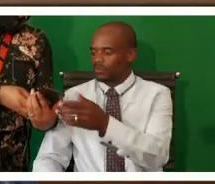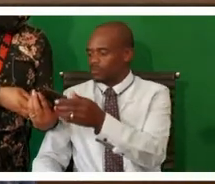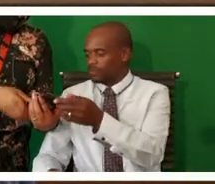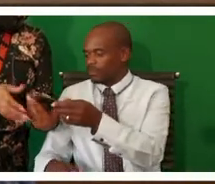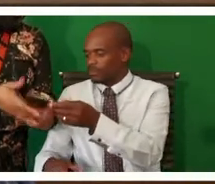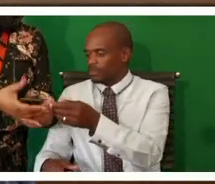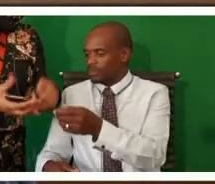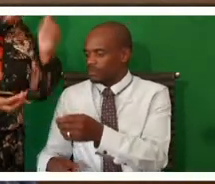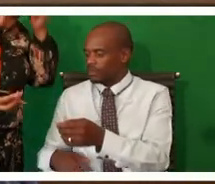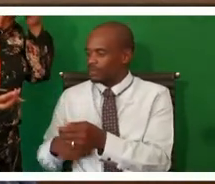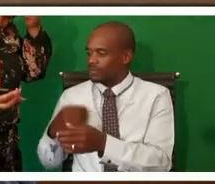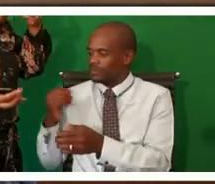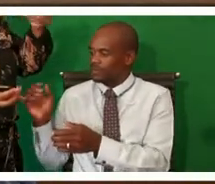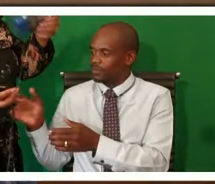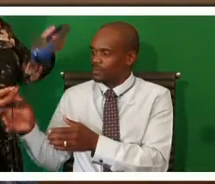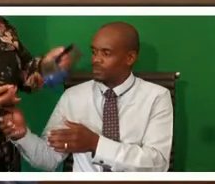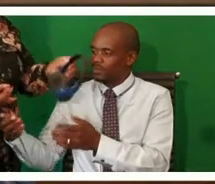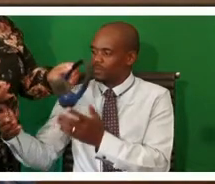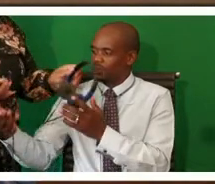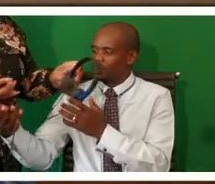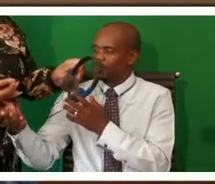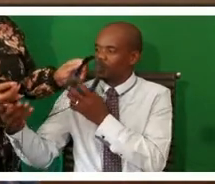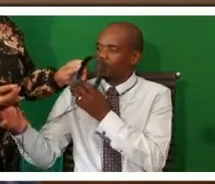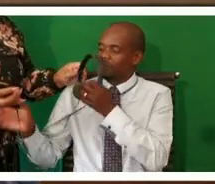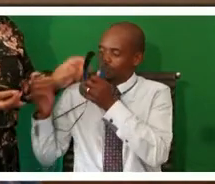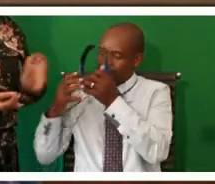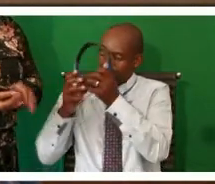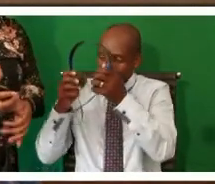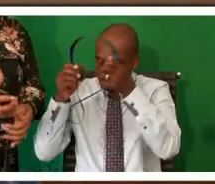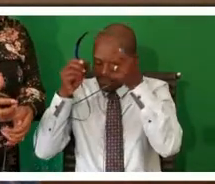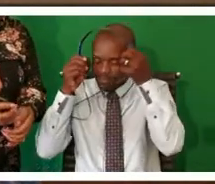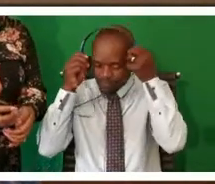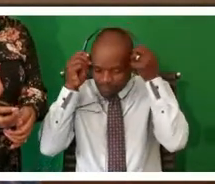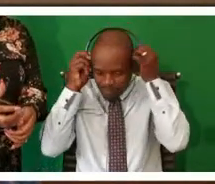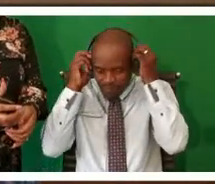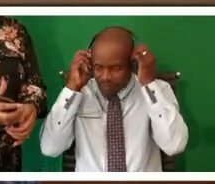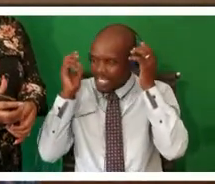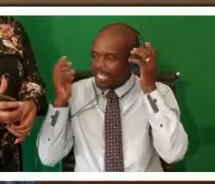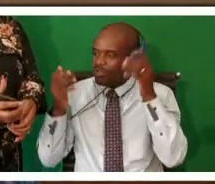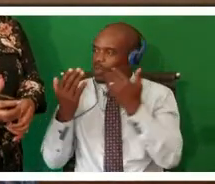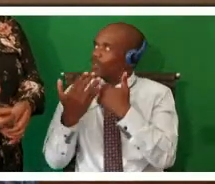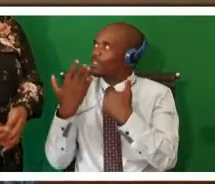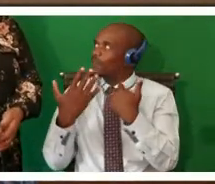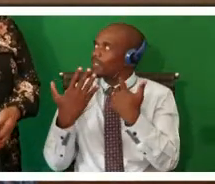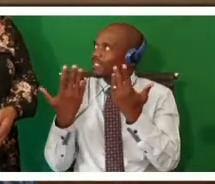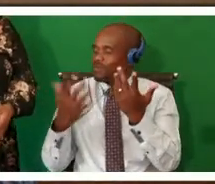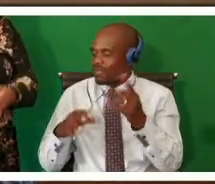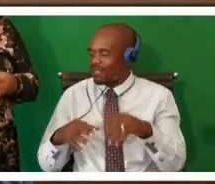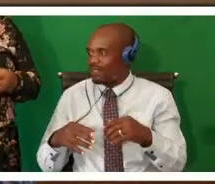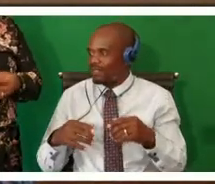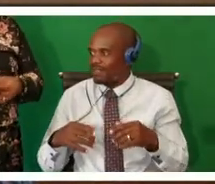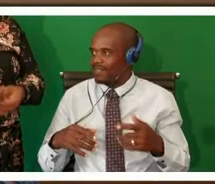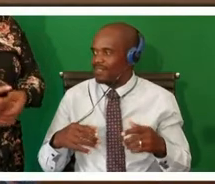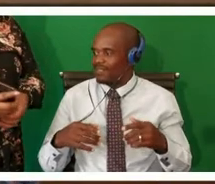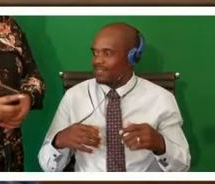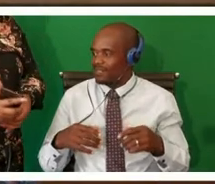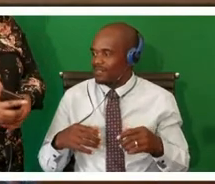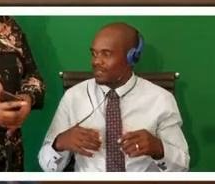valued at 74 million rand, we intended to create unemployment